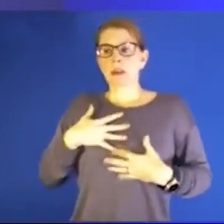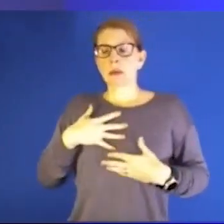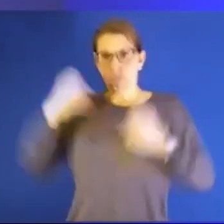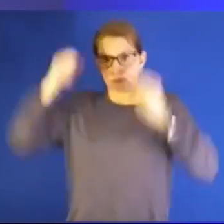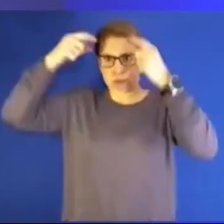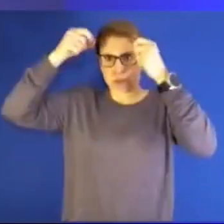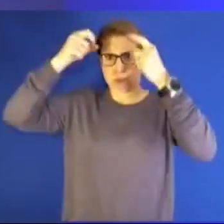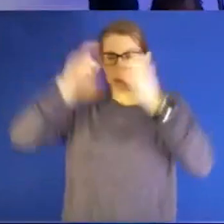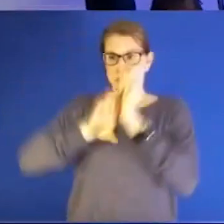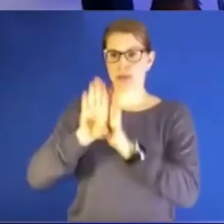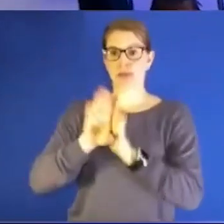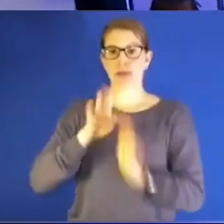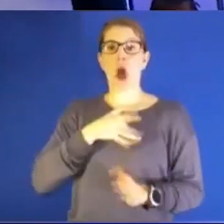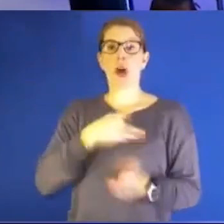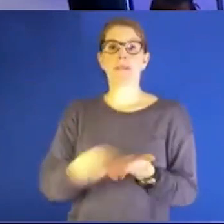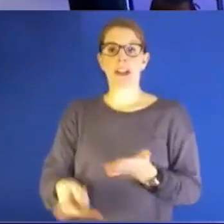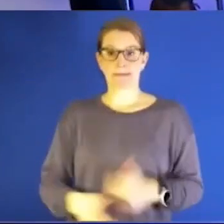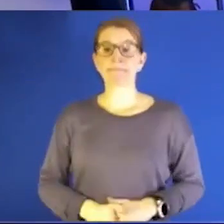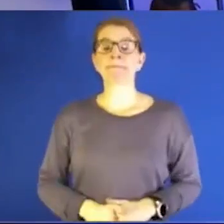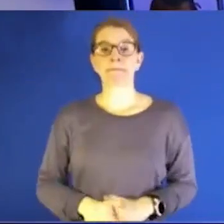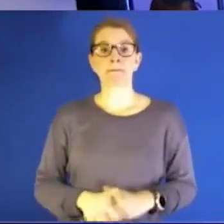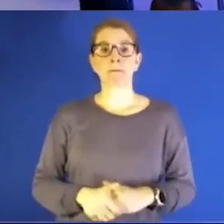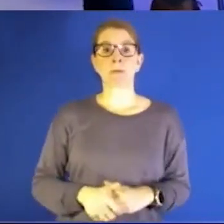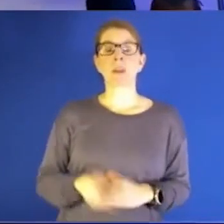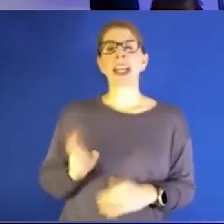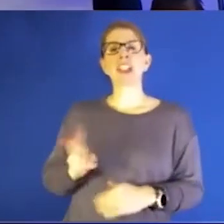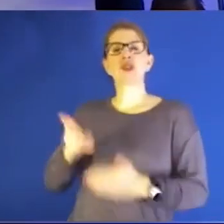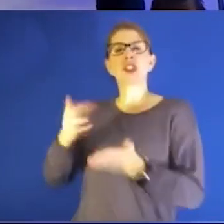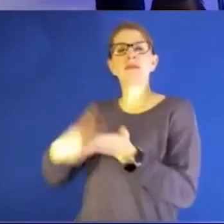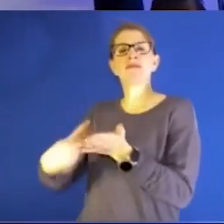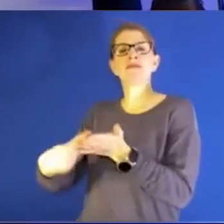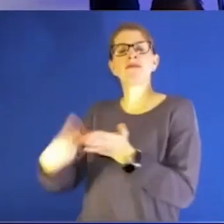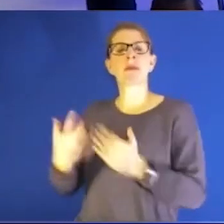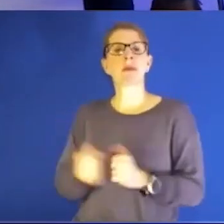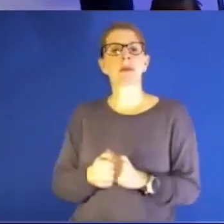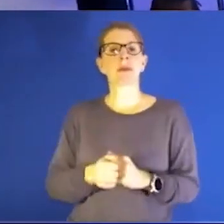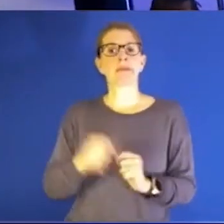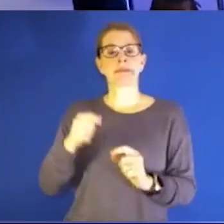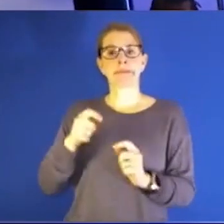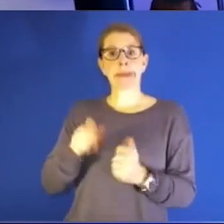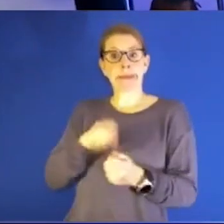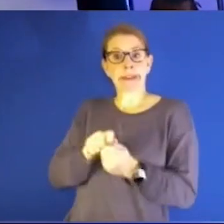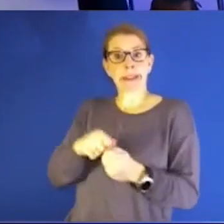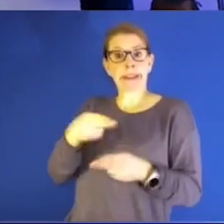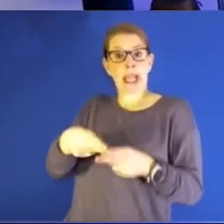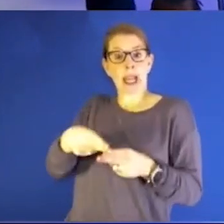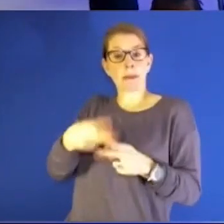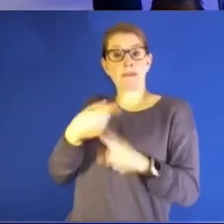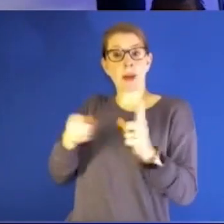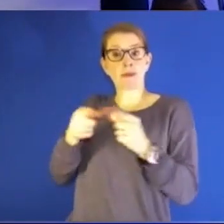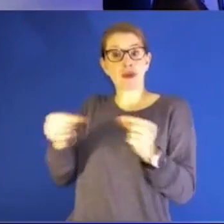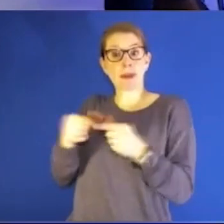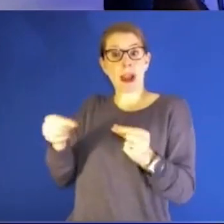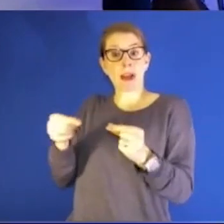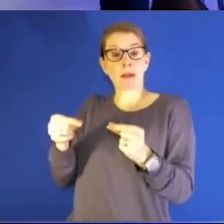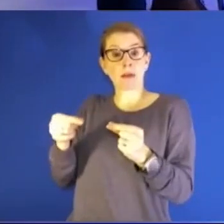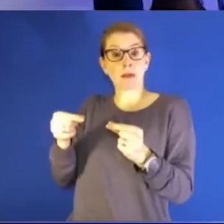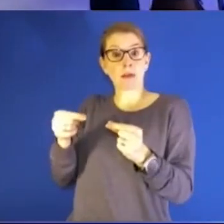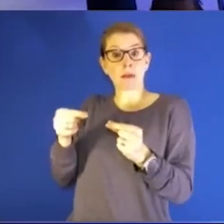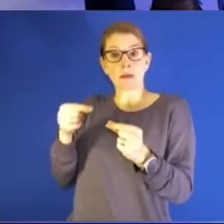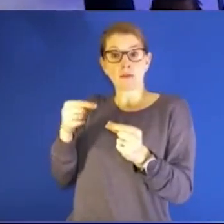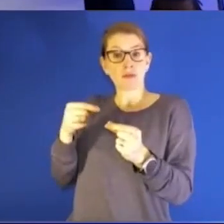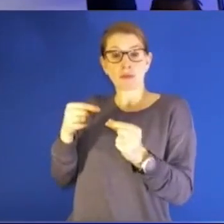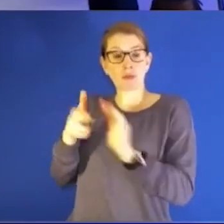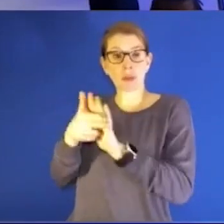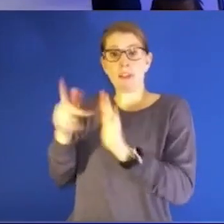this type of heart failure. Now let's talk about the history. It has a distinct name. It came from Japan. It was discovered in Japan or first diagnosed there, and it